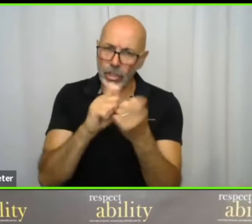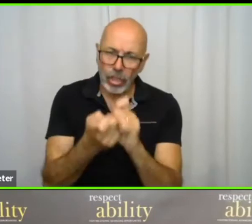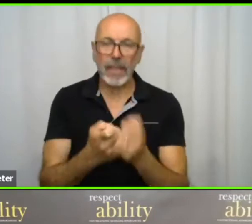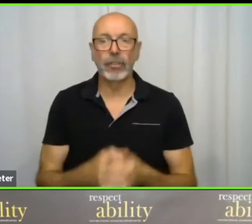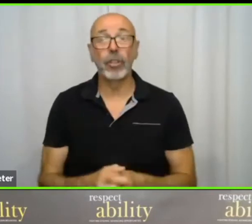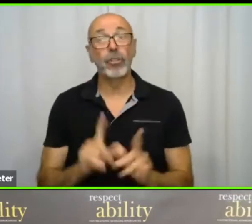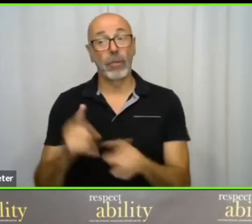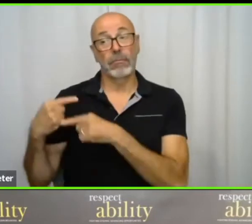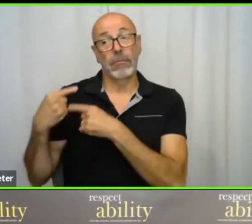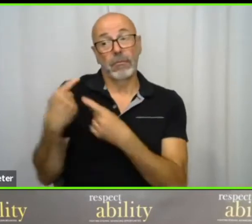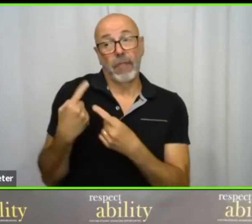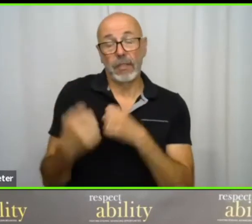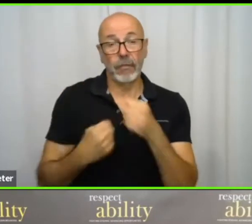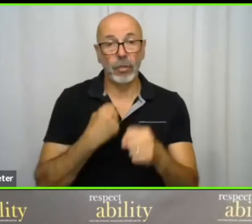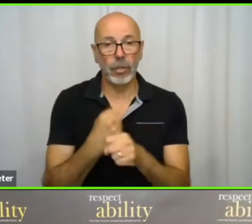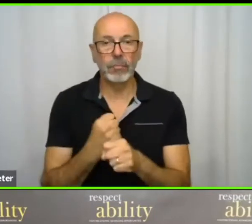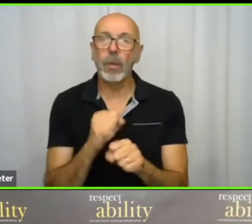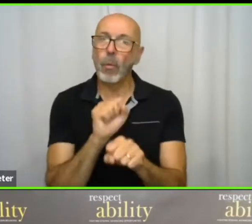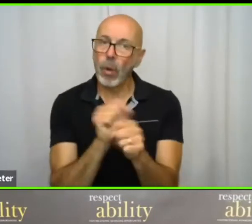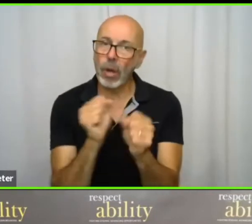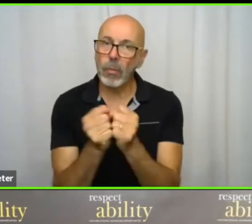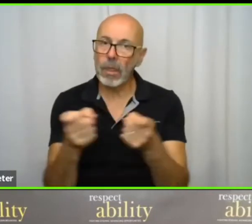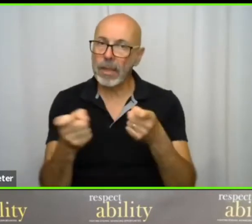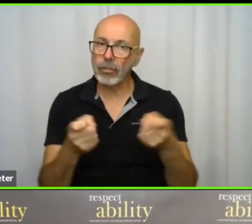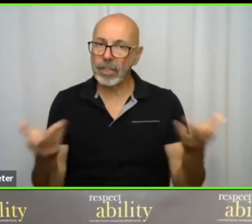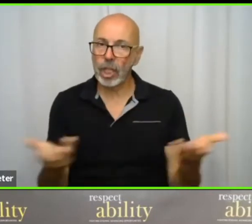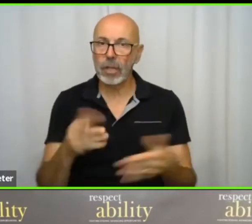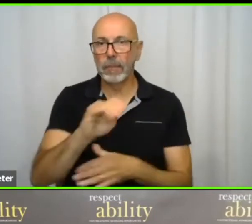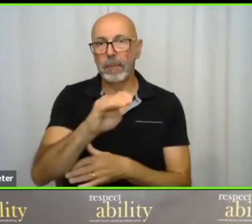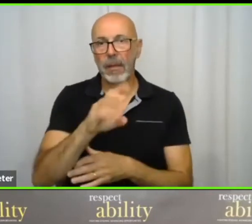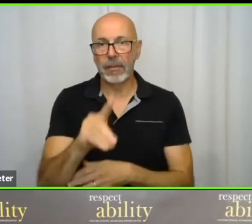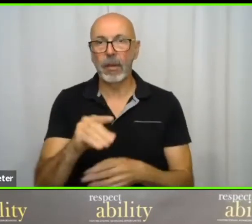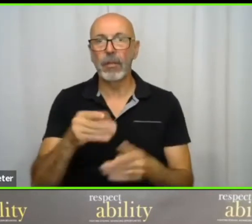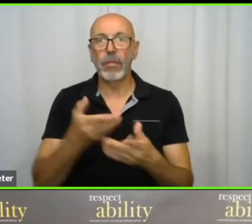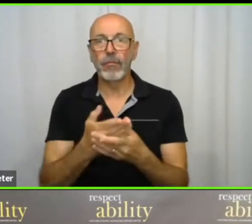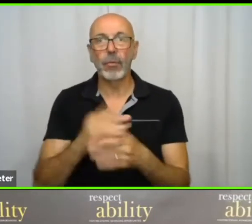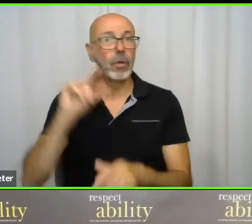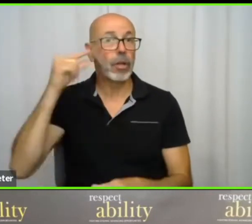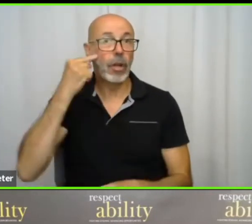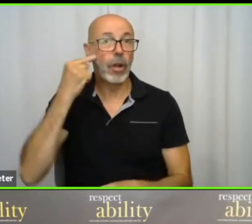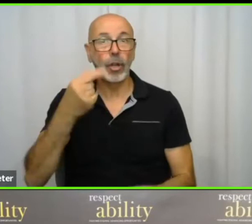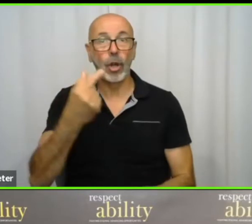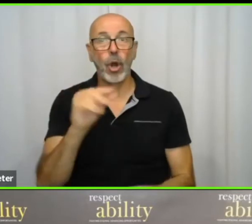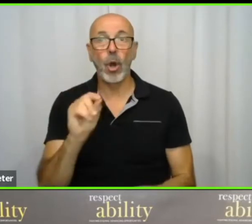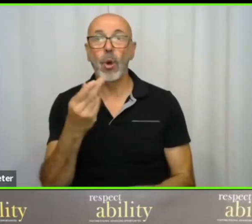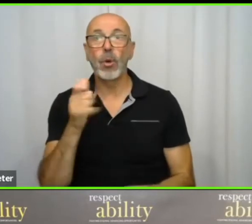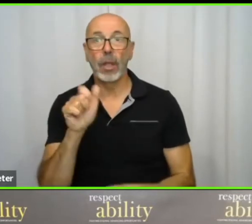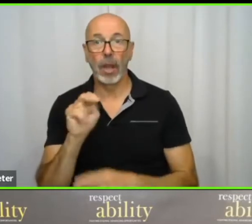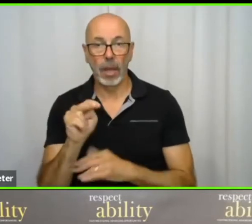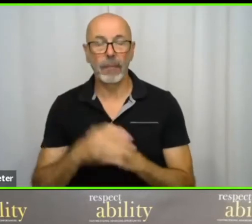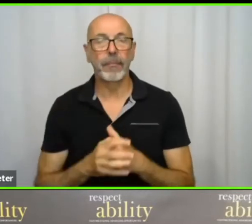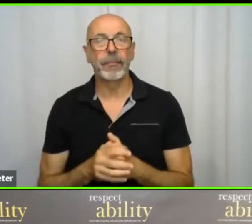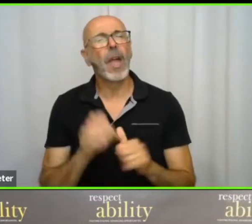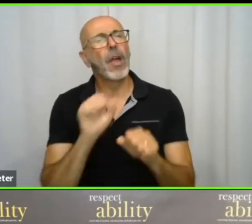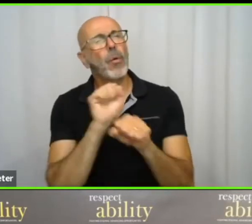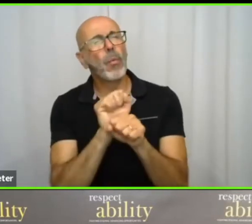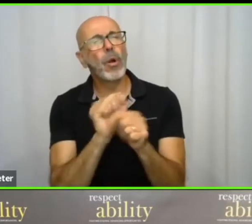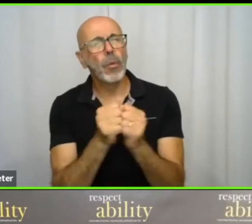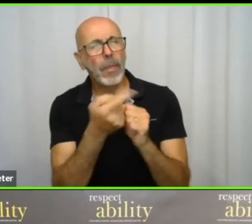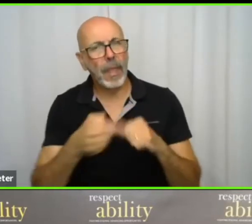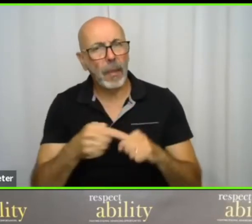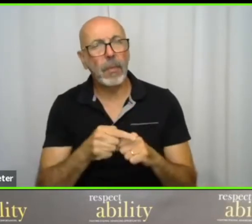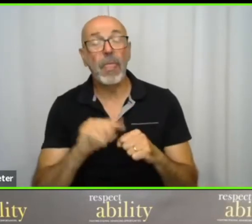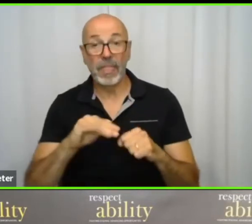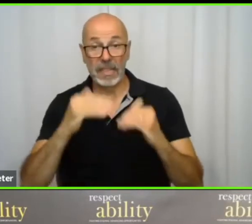with the administration in Maryland through Governor Hogan, and been working with them to lift some of these